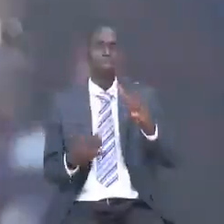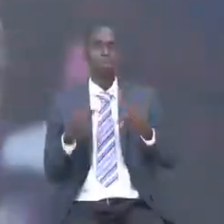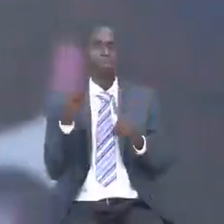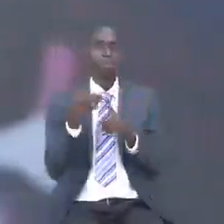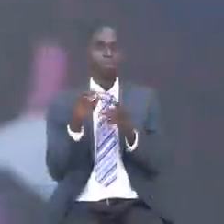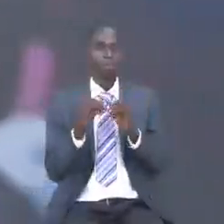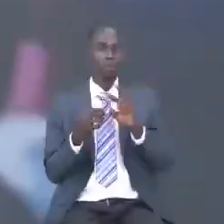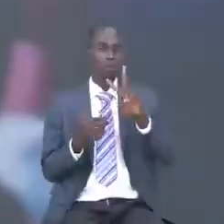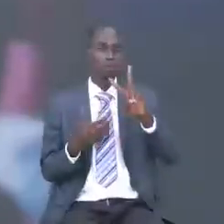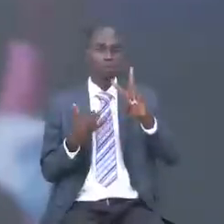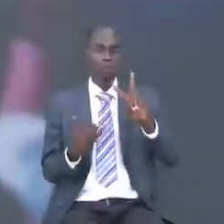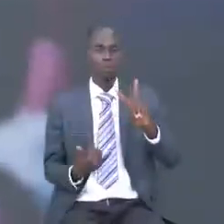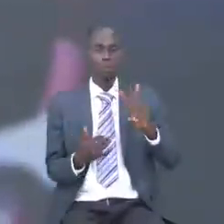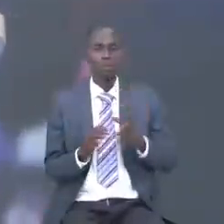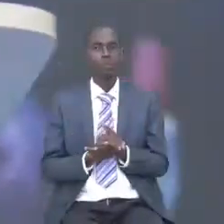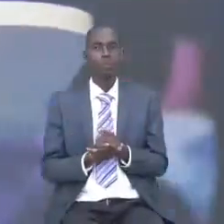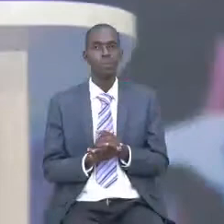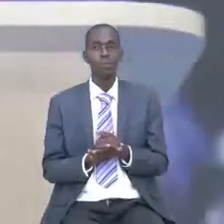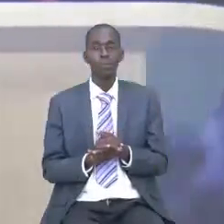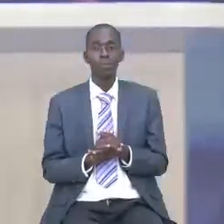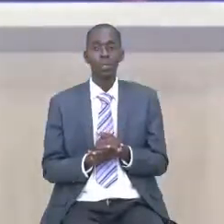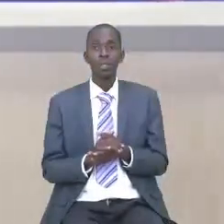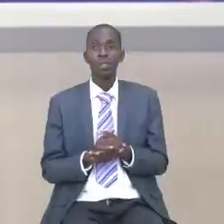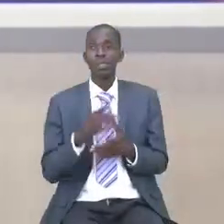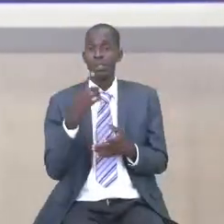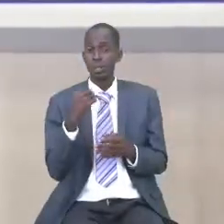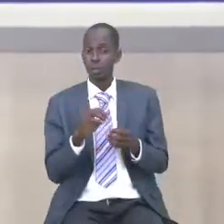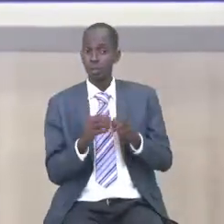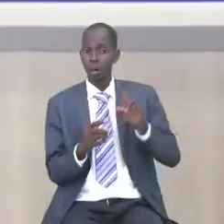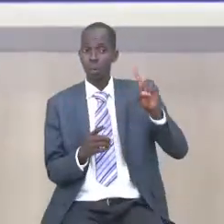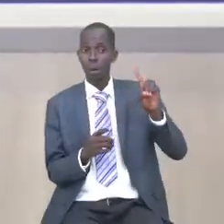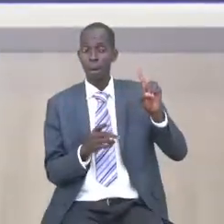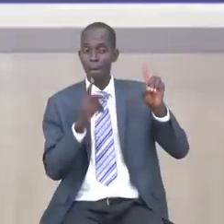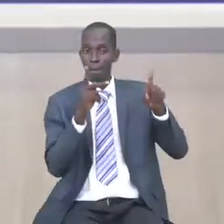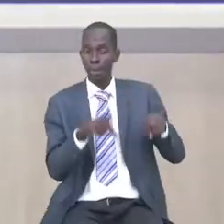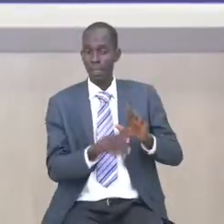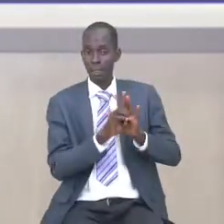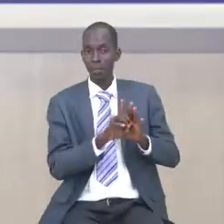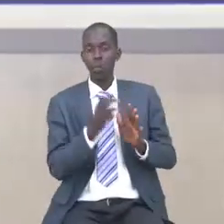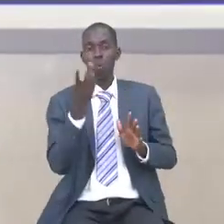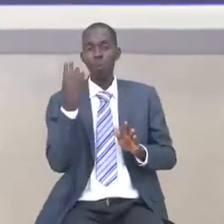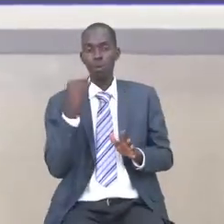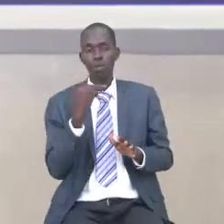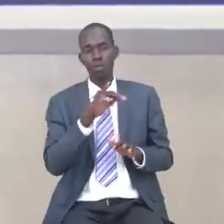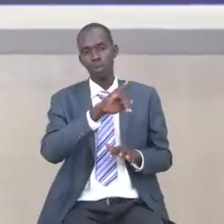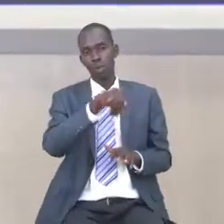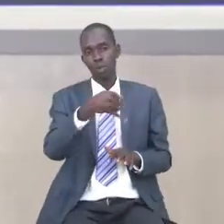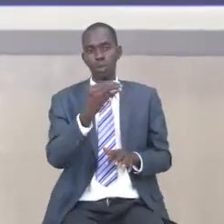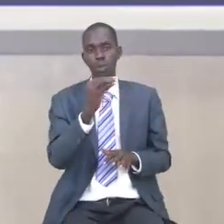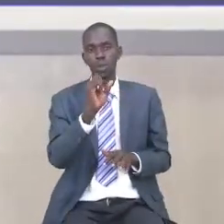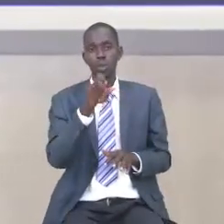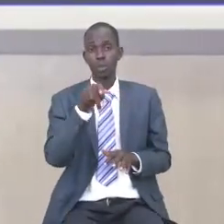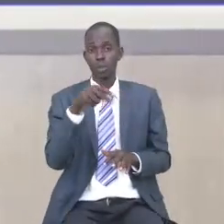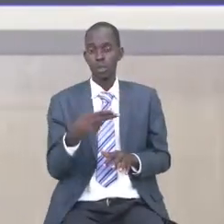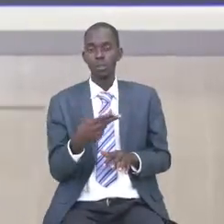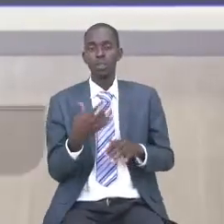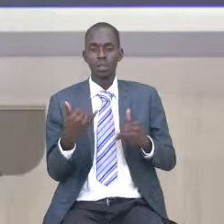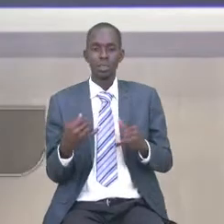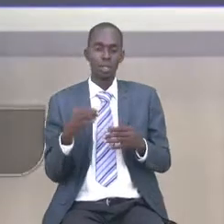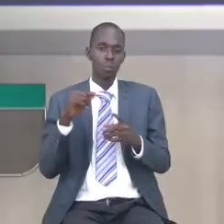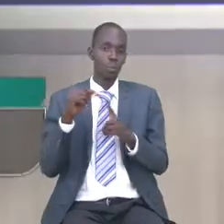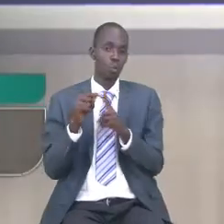two. Number one was Joseph. Number two is Jeremiah.